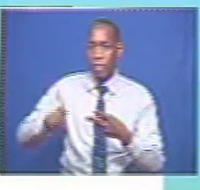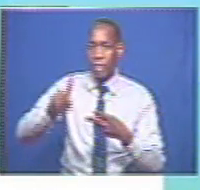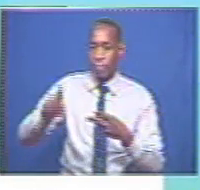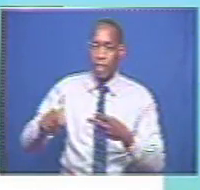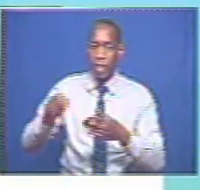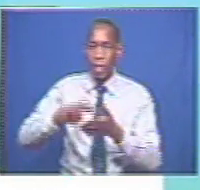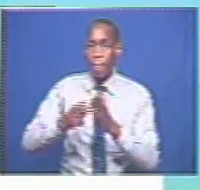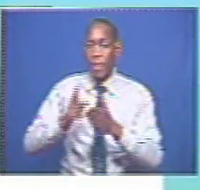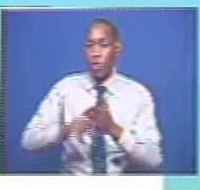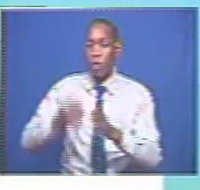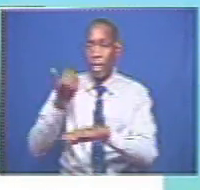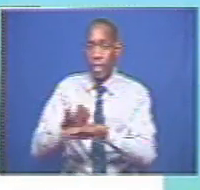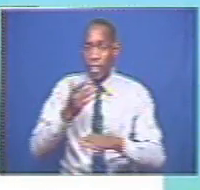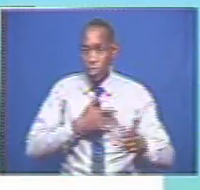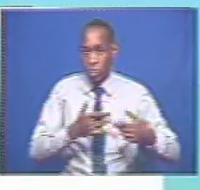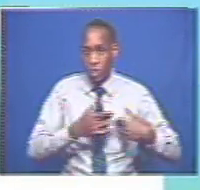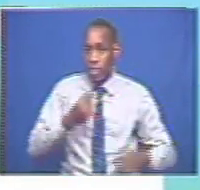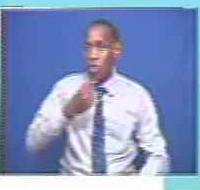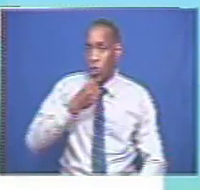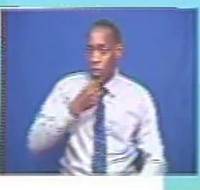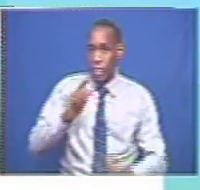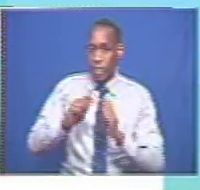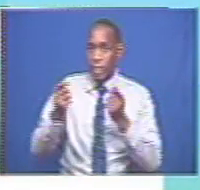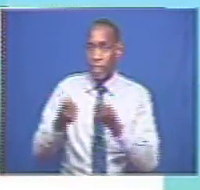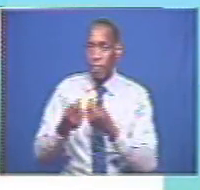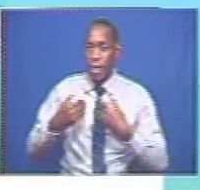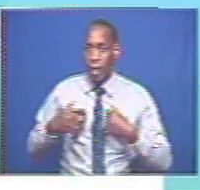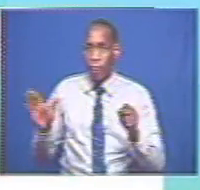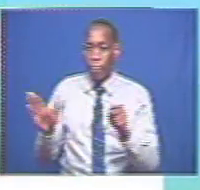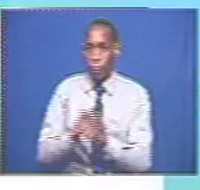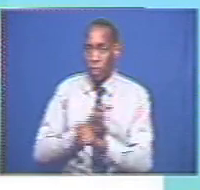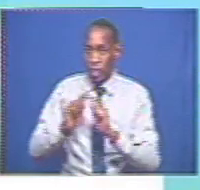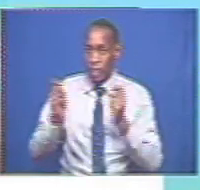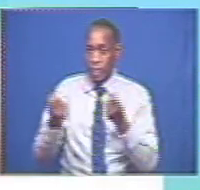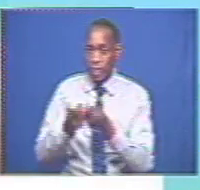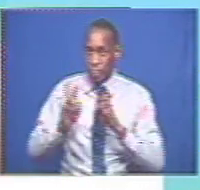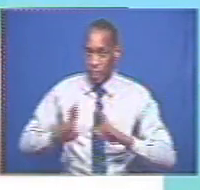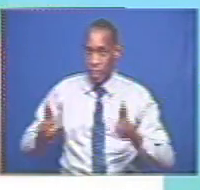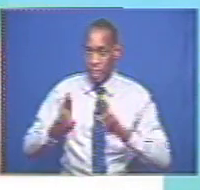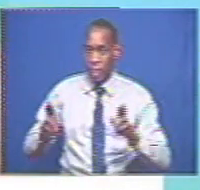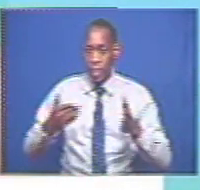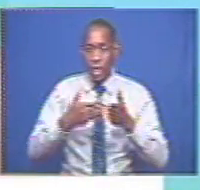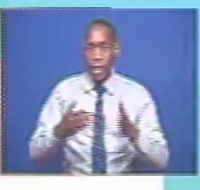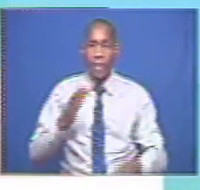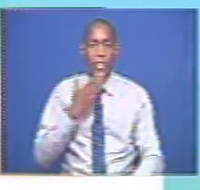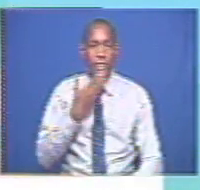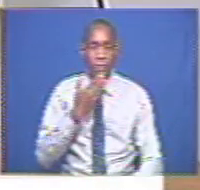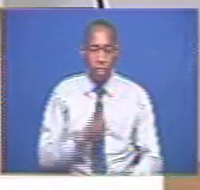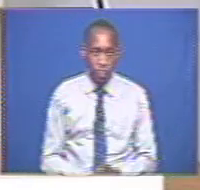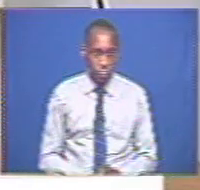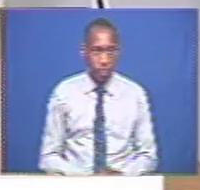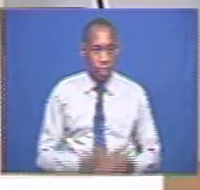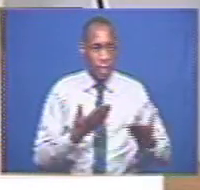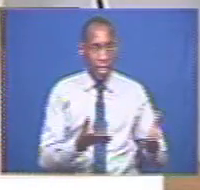tricky for him, considering that Gourmet have a full-fledged team against FC Leopards. Well, I'll put it very simple